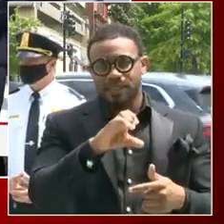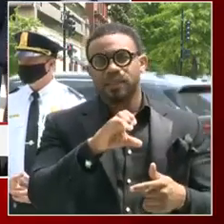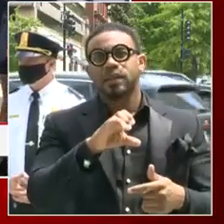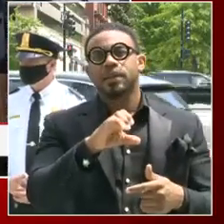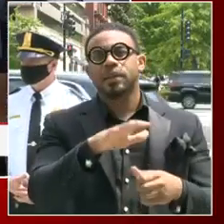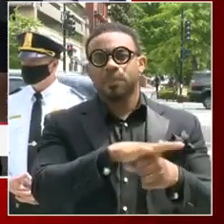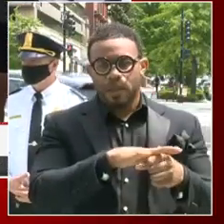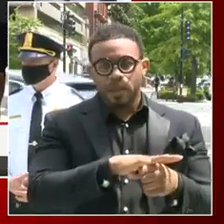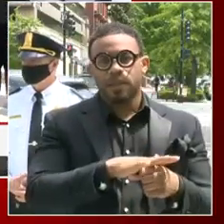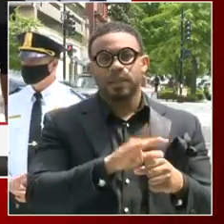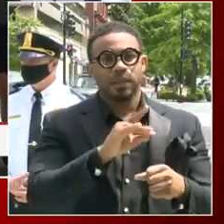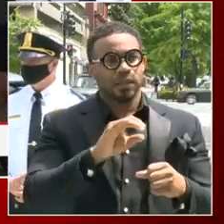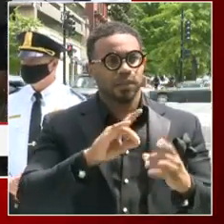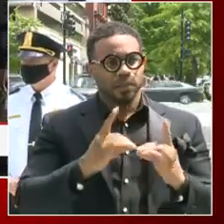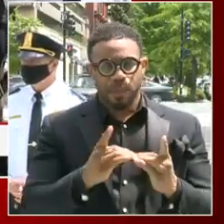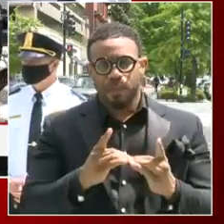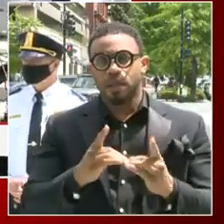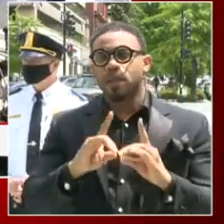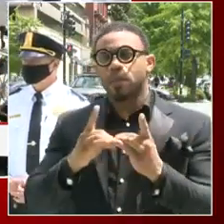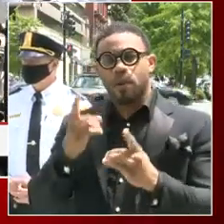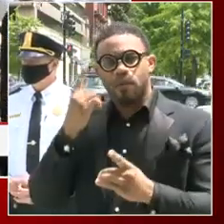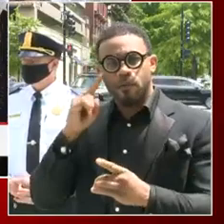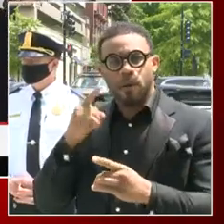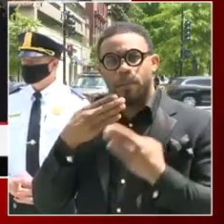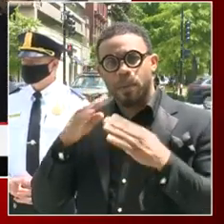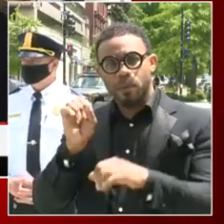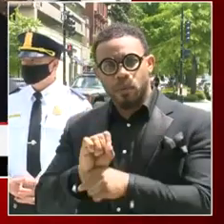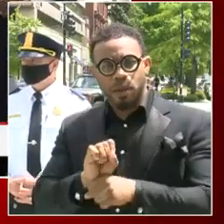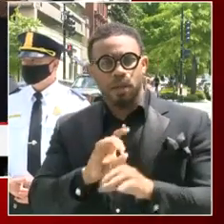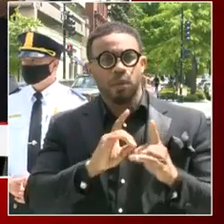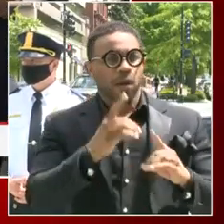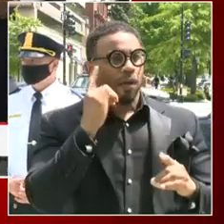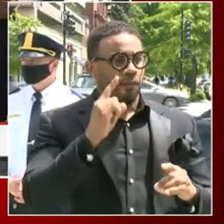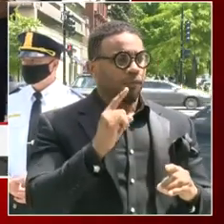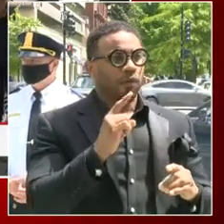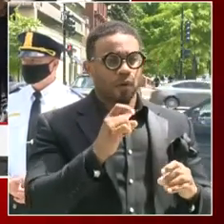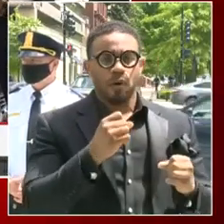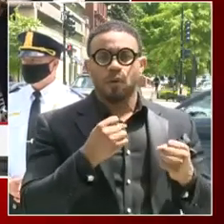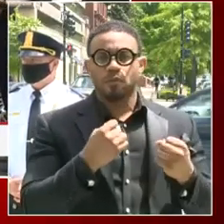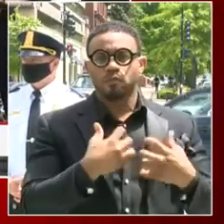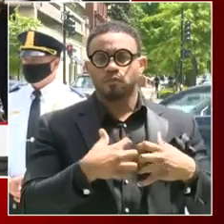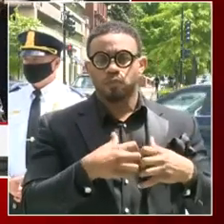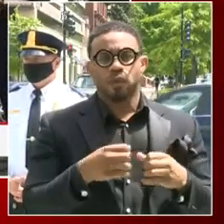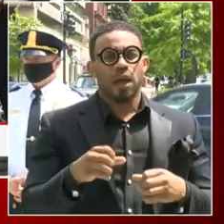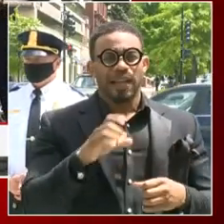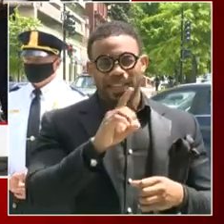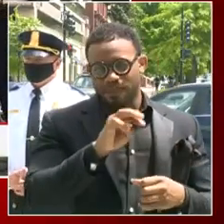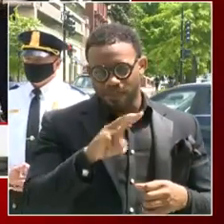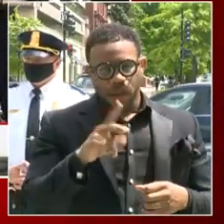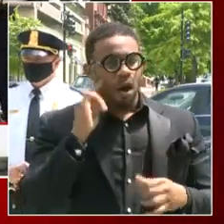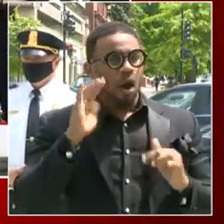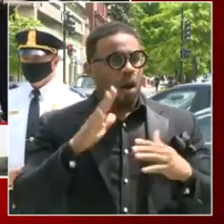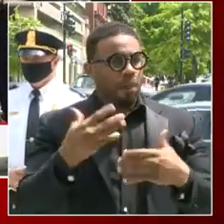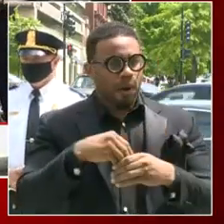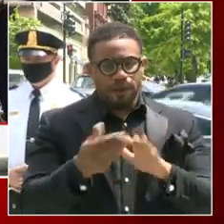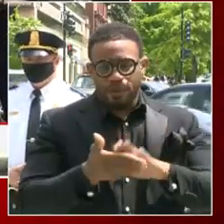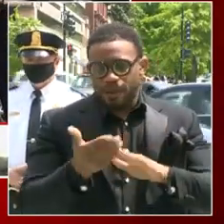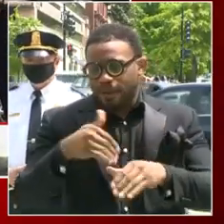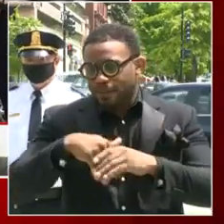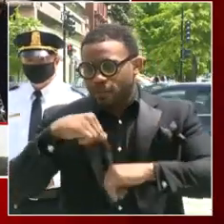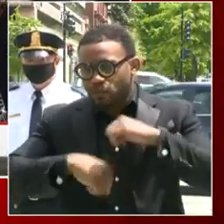Public Works, the Department of For-Hire Vehicles, all a part of our operations